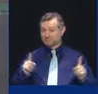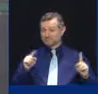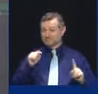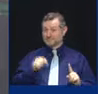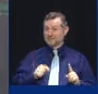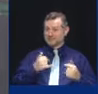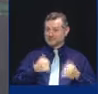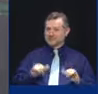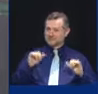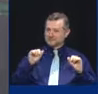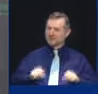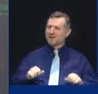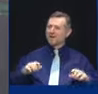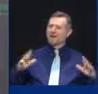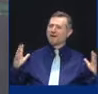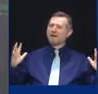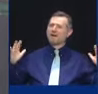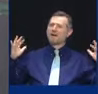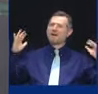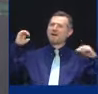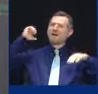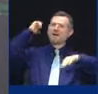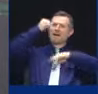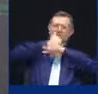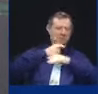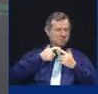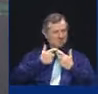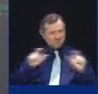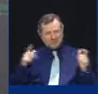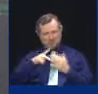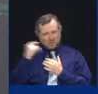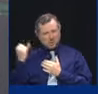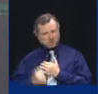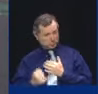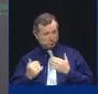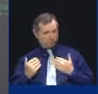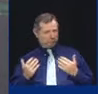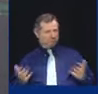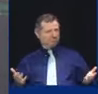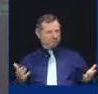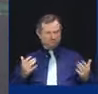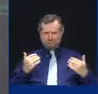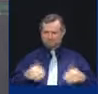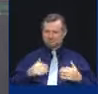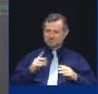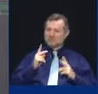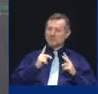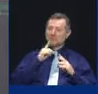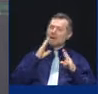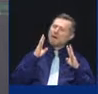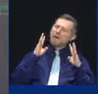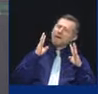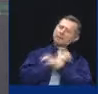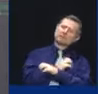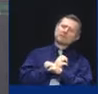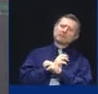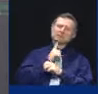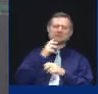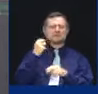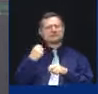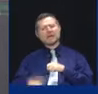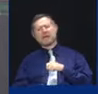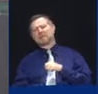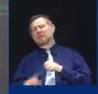things done, right? That's a question. Everything seems so complicated nowadays, and everything seems